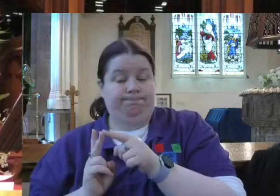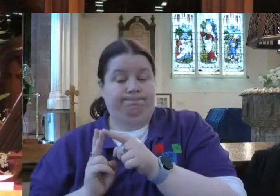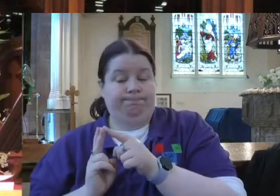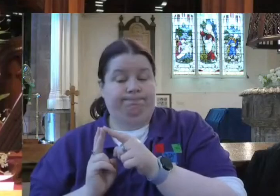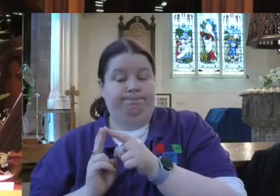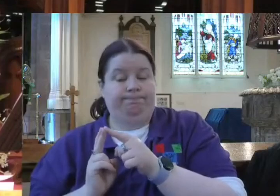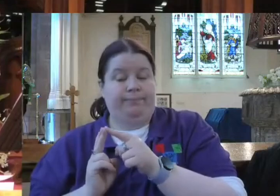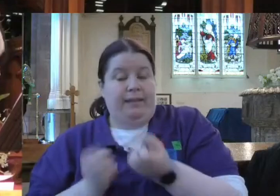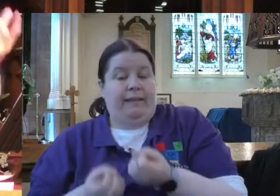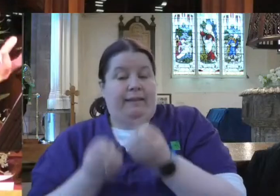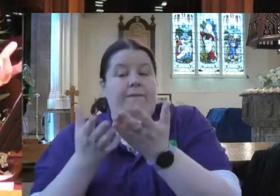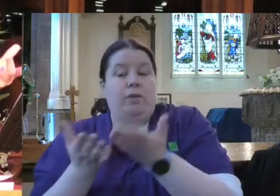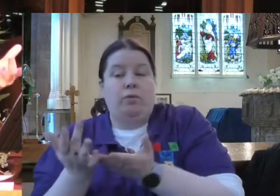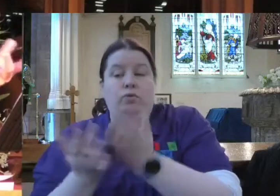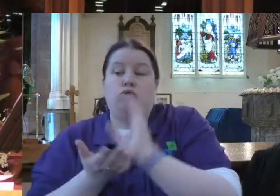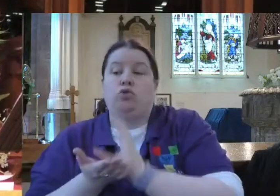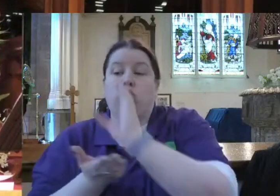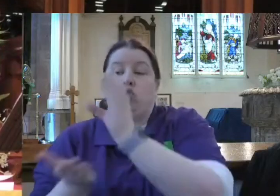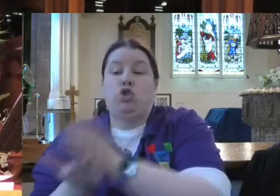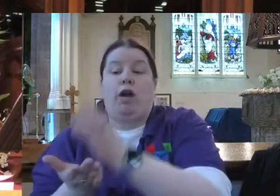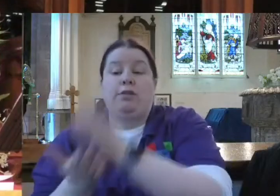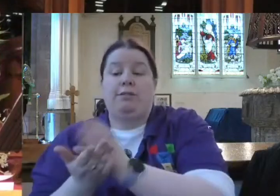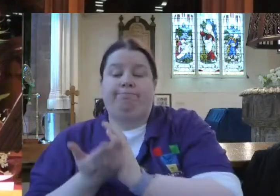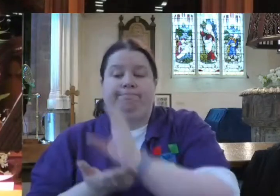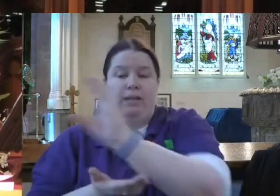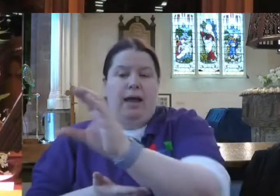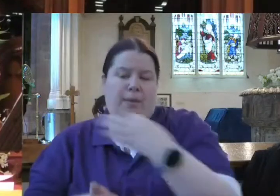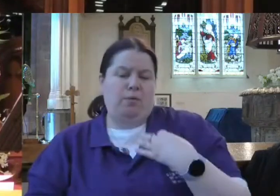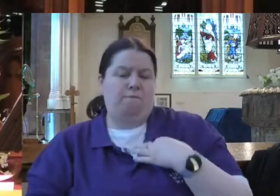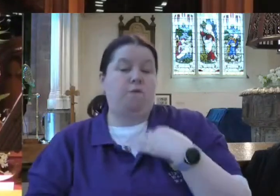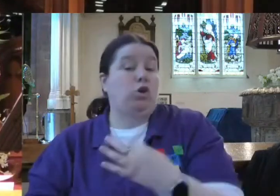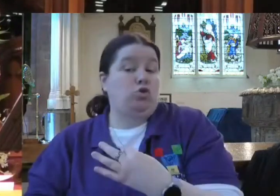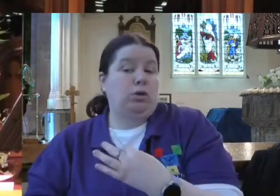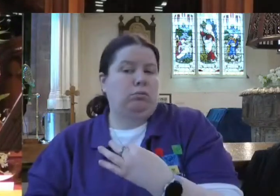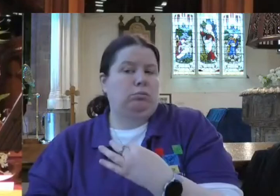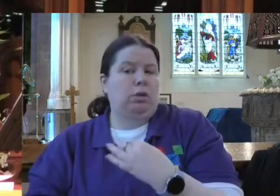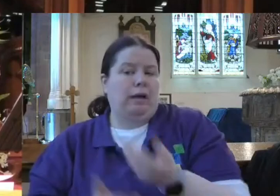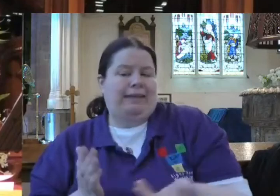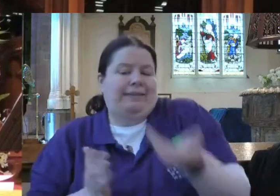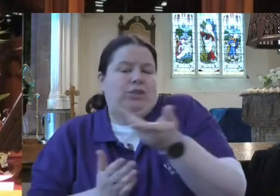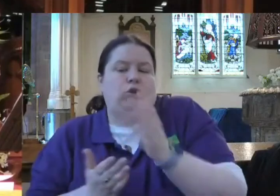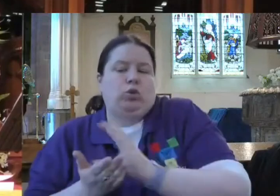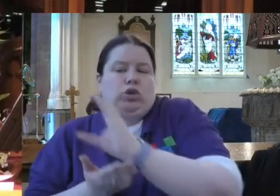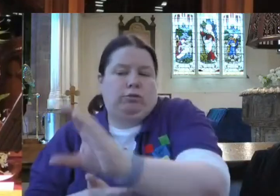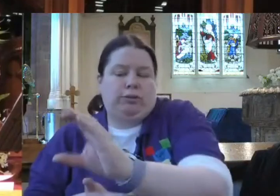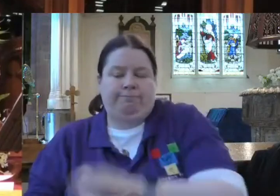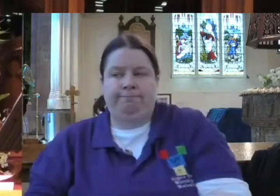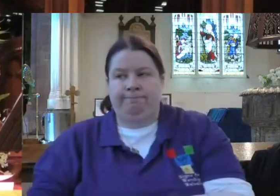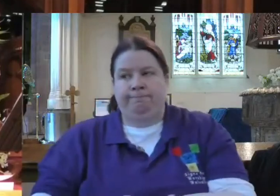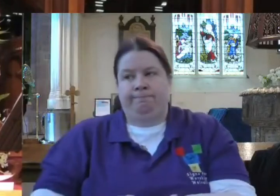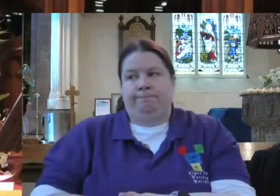give by giving to charity. That was a voluntary additional giving on top for a